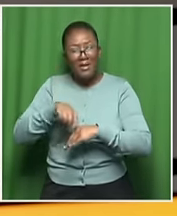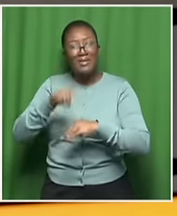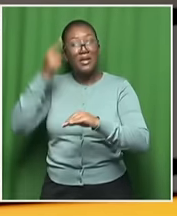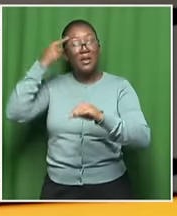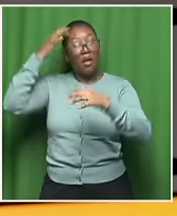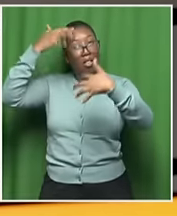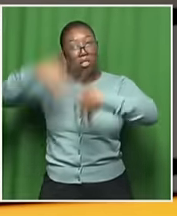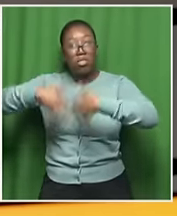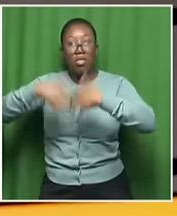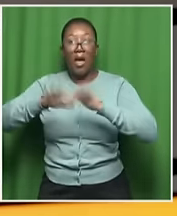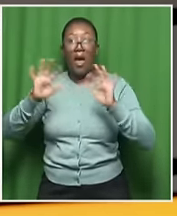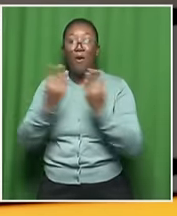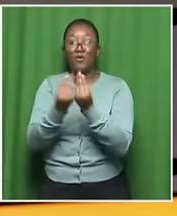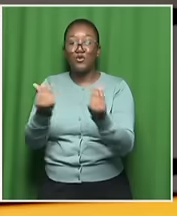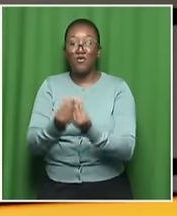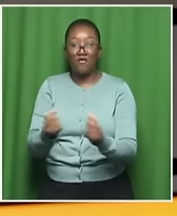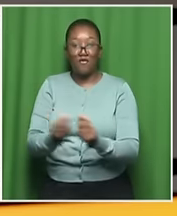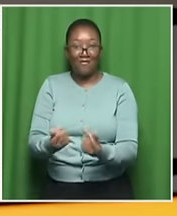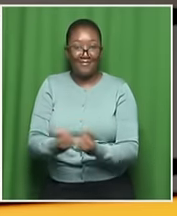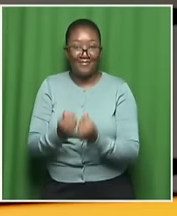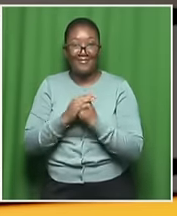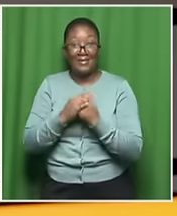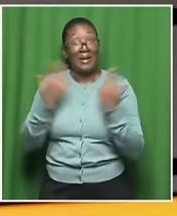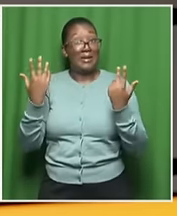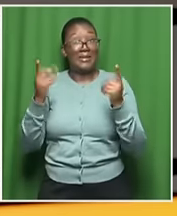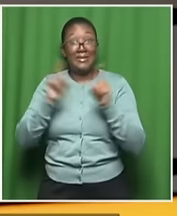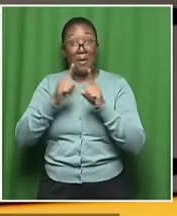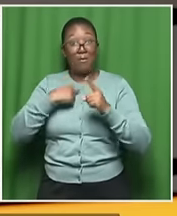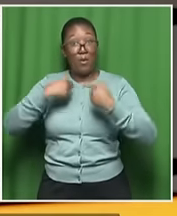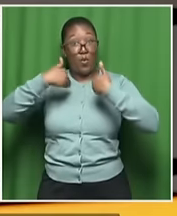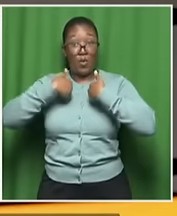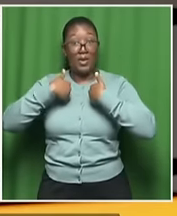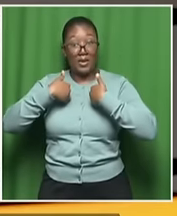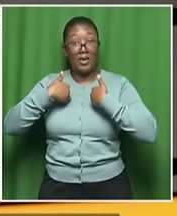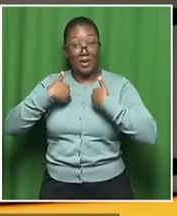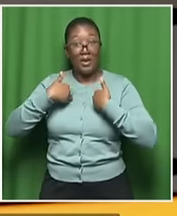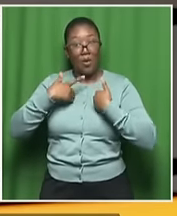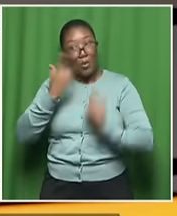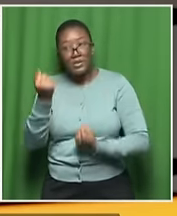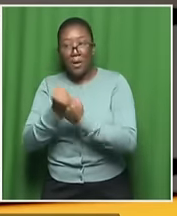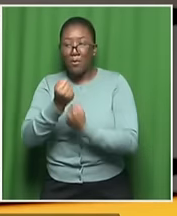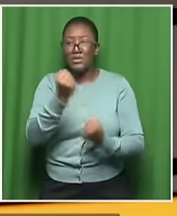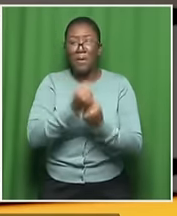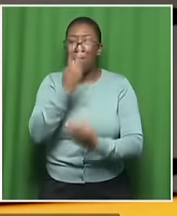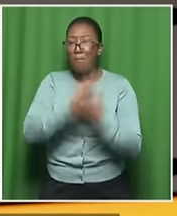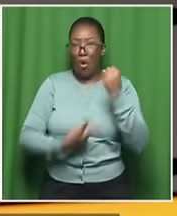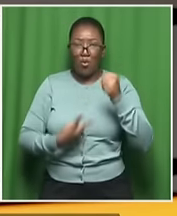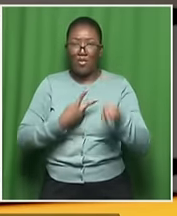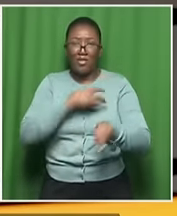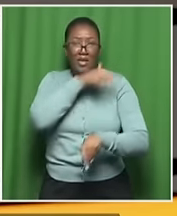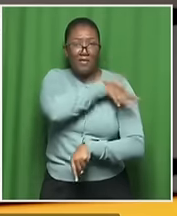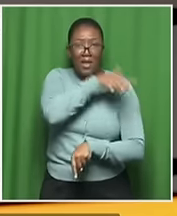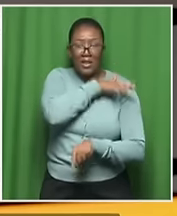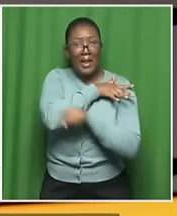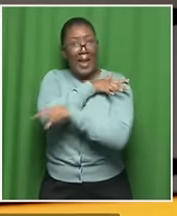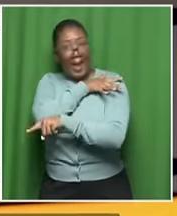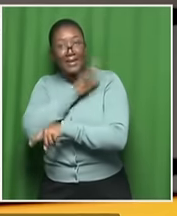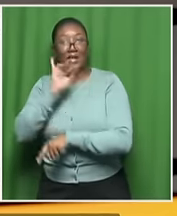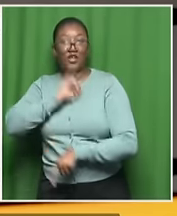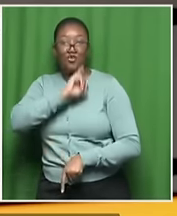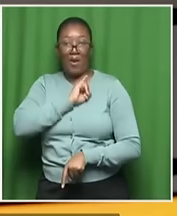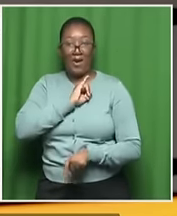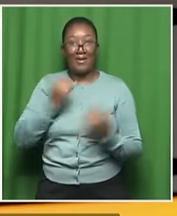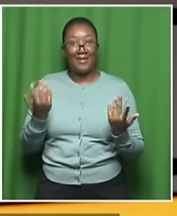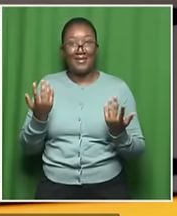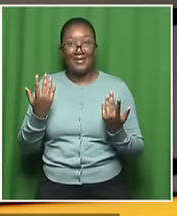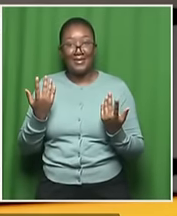now. We say that we are in favor of a two-state solution. And Israel, at one stage,